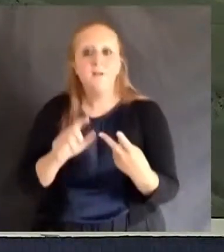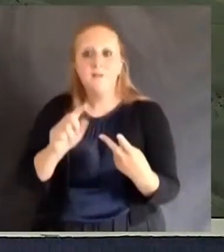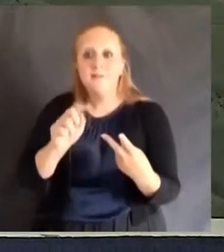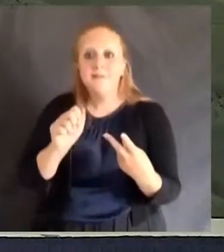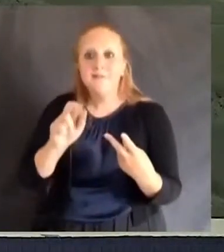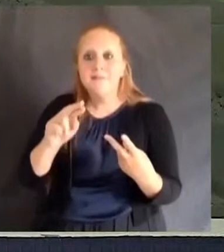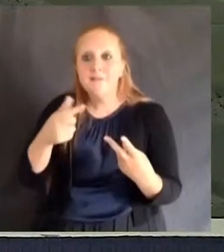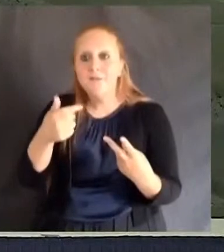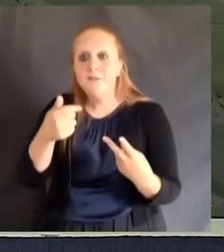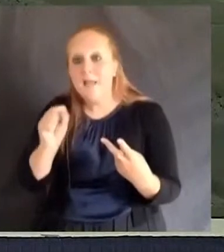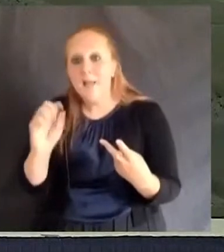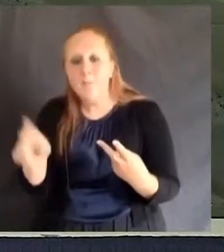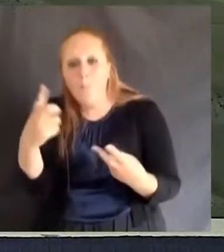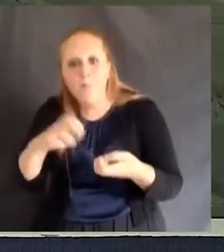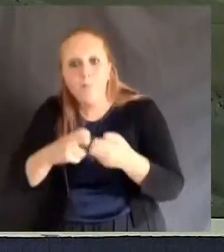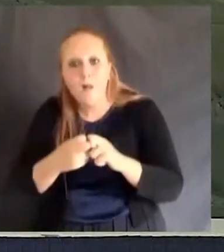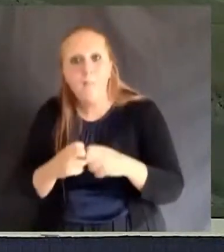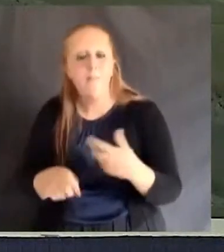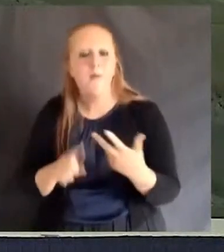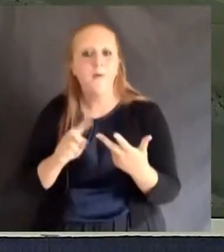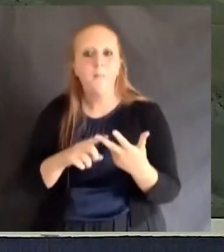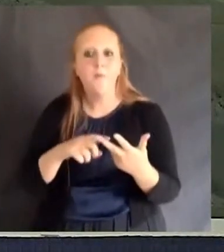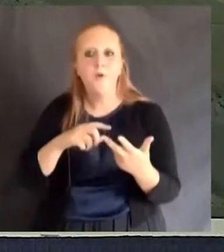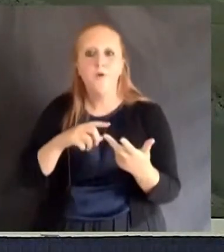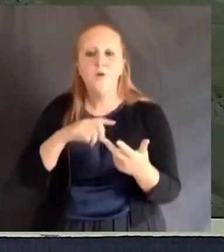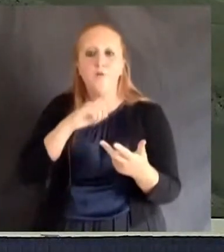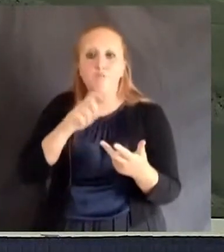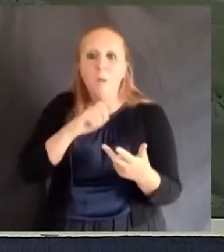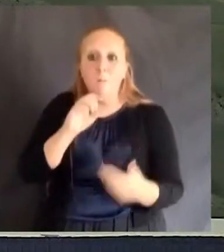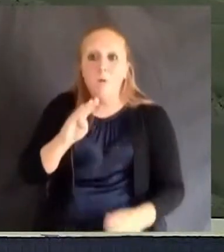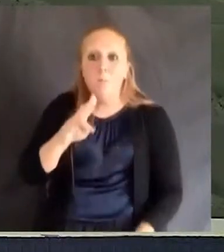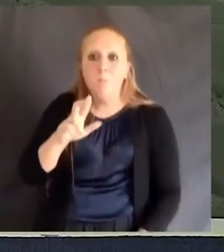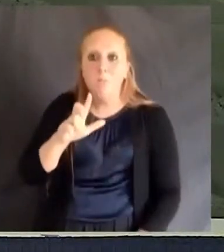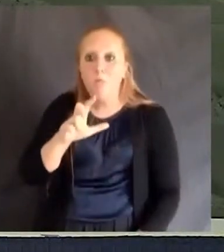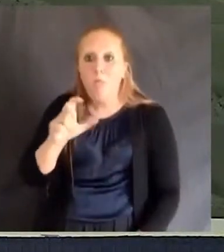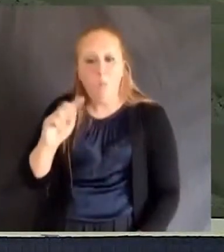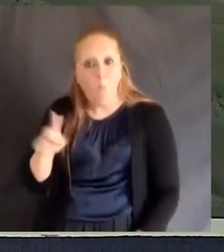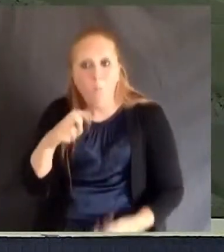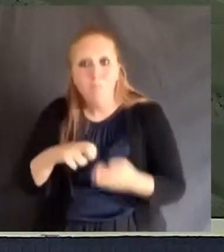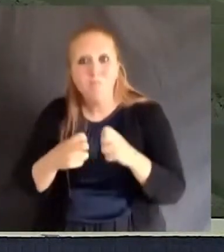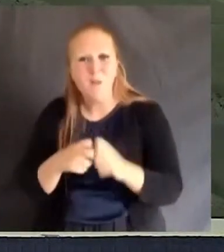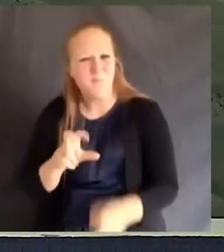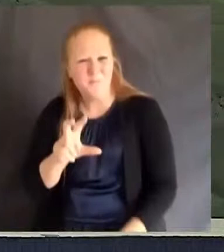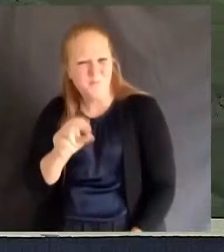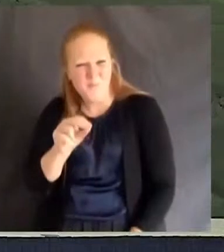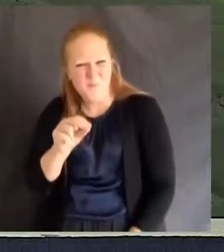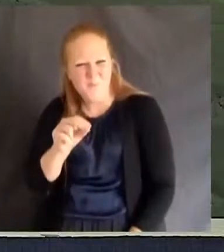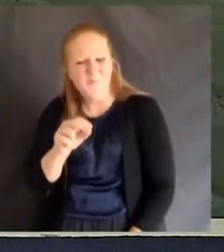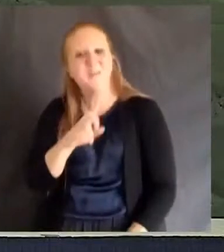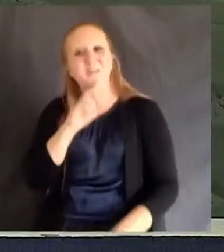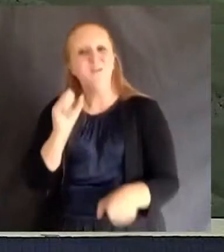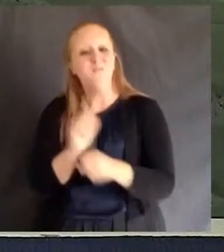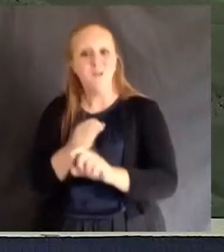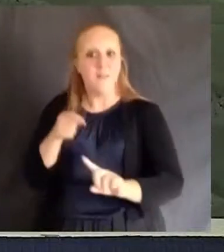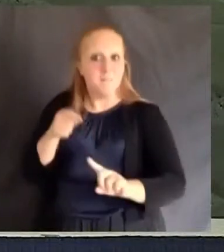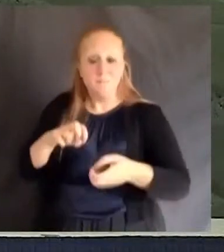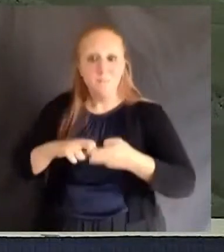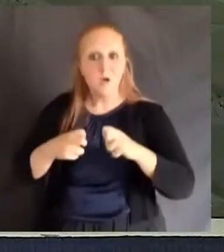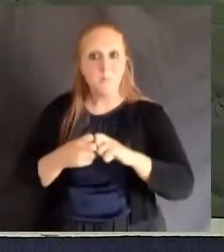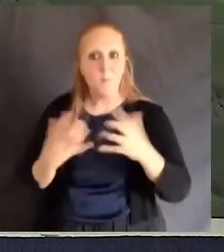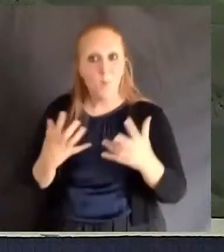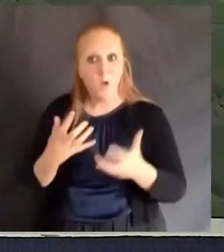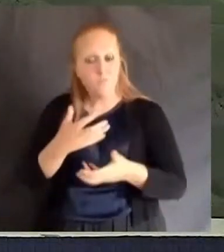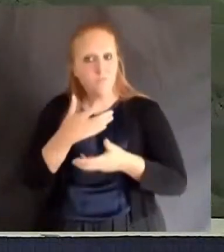or rubber bullets. The relationship itself doesn't work. The trust and respect